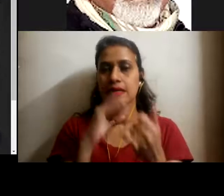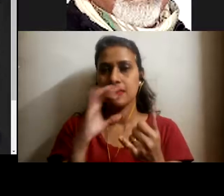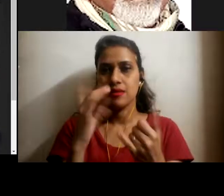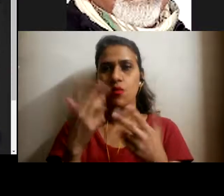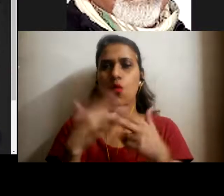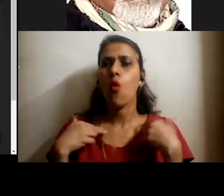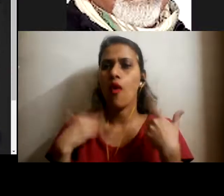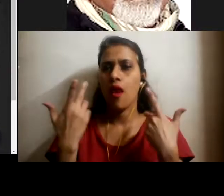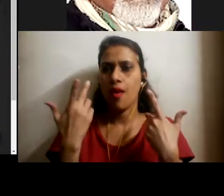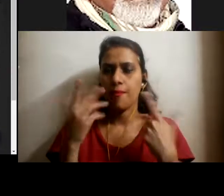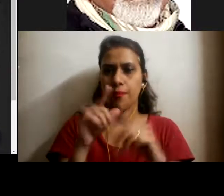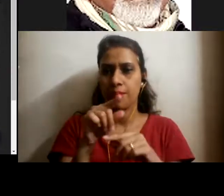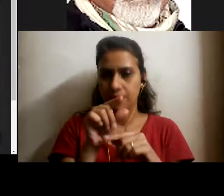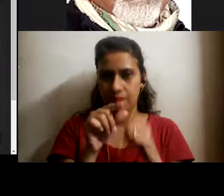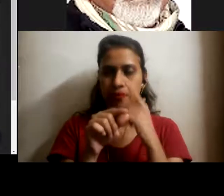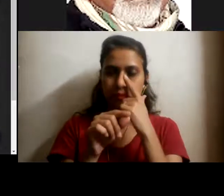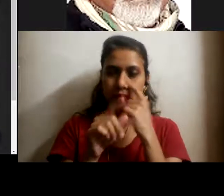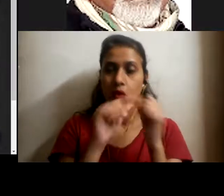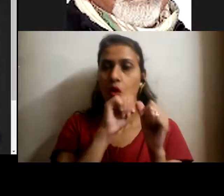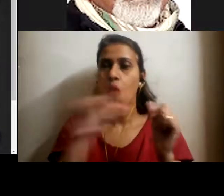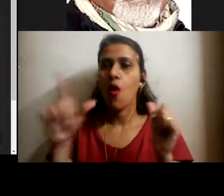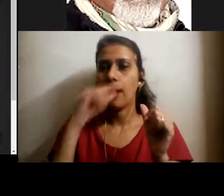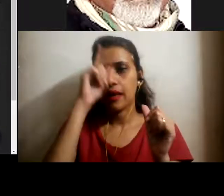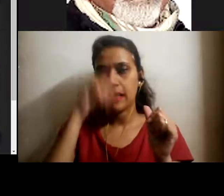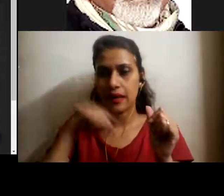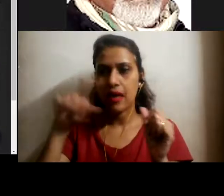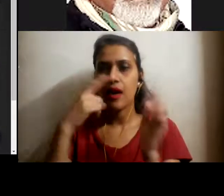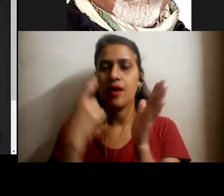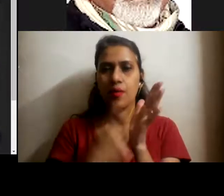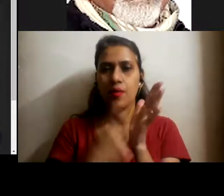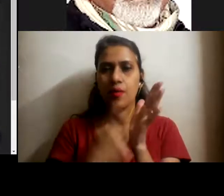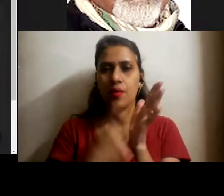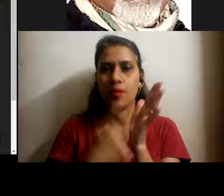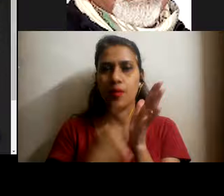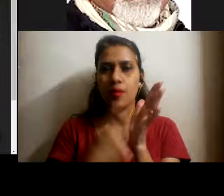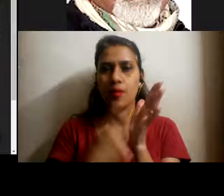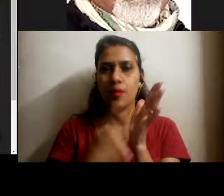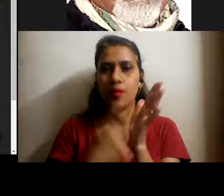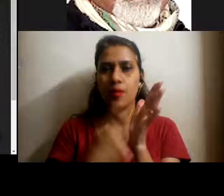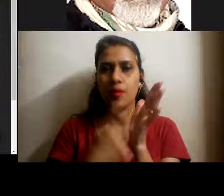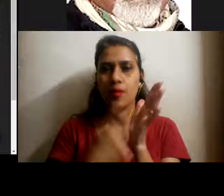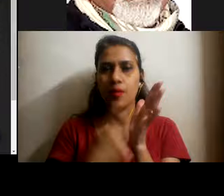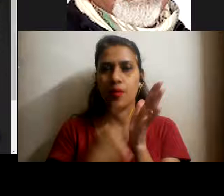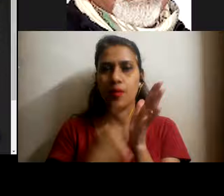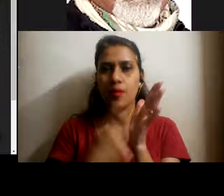name of the report, let's say All India report or Supreme Court.